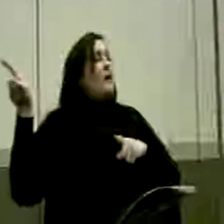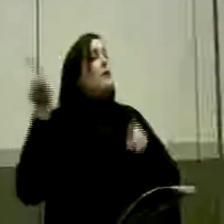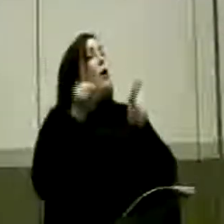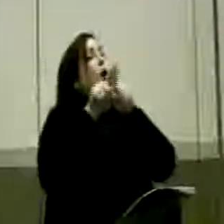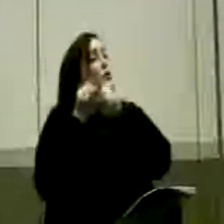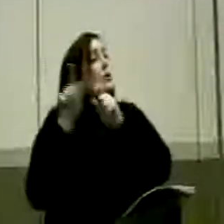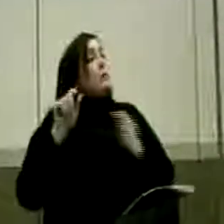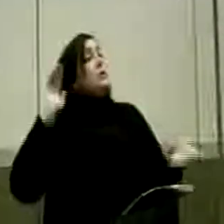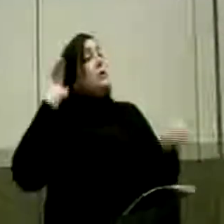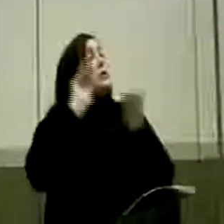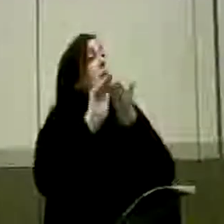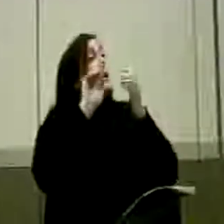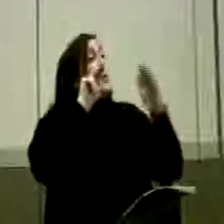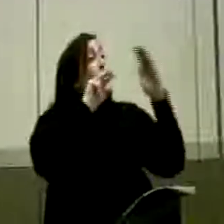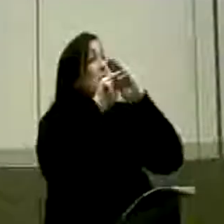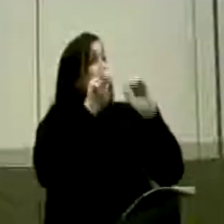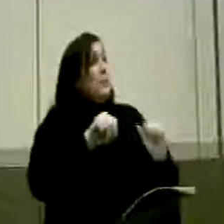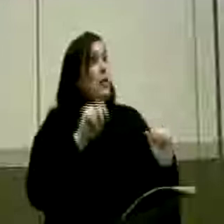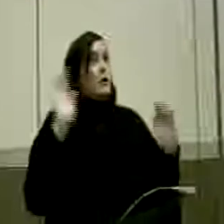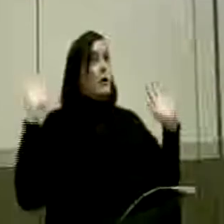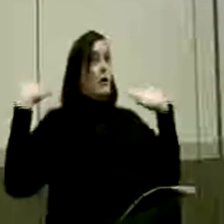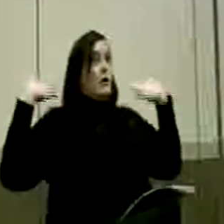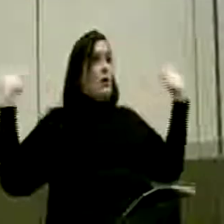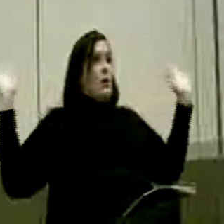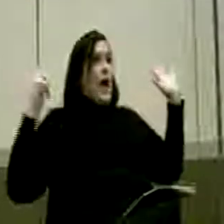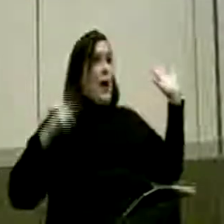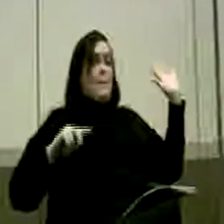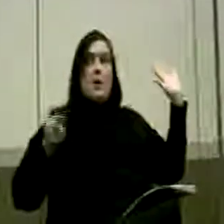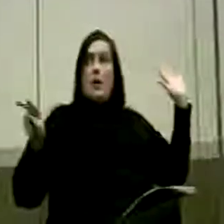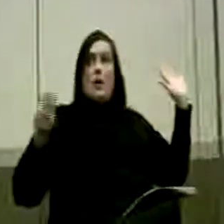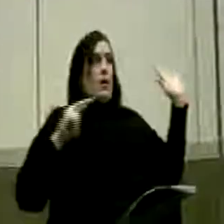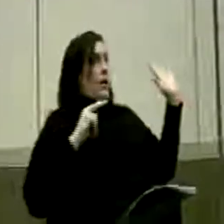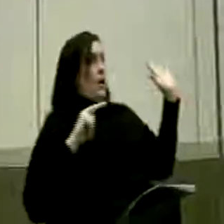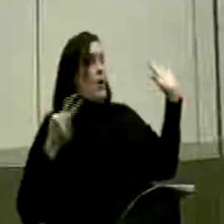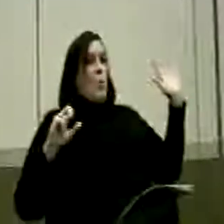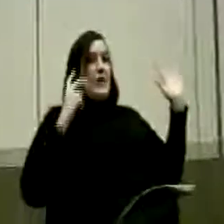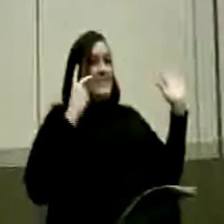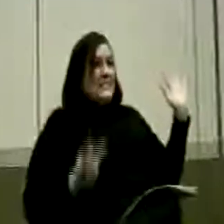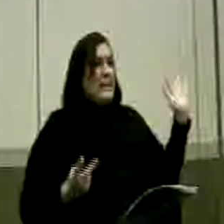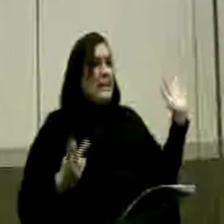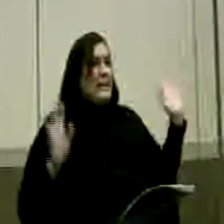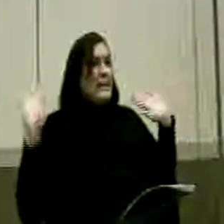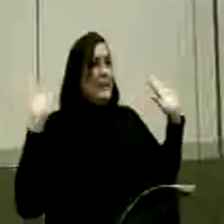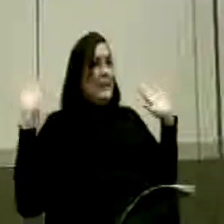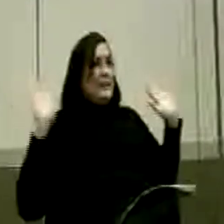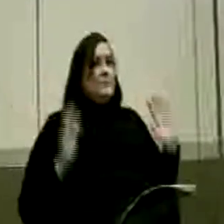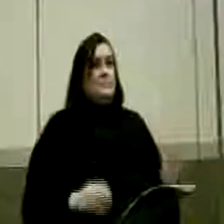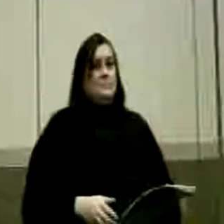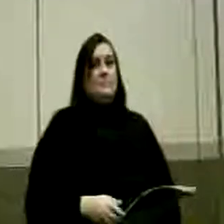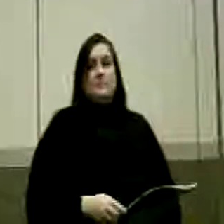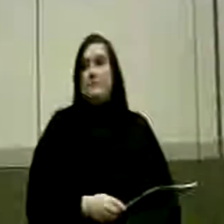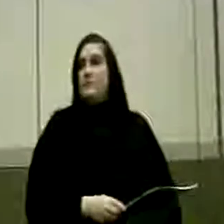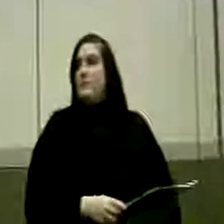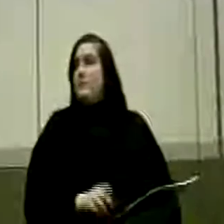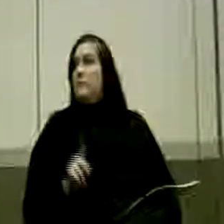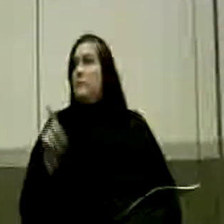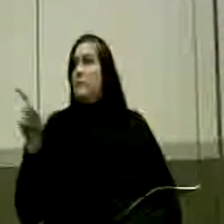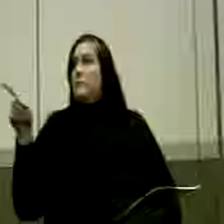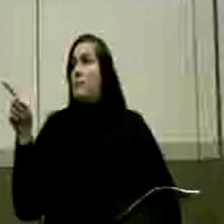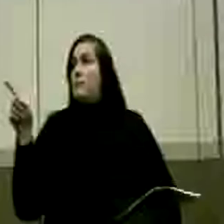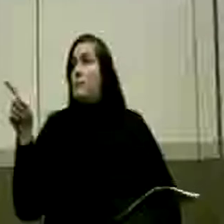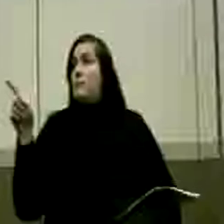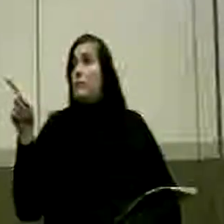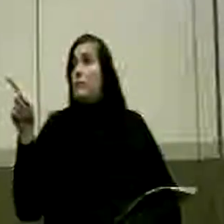also be decreasing the predictability in the visual environment, creating more distractions. Yeah. All the deaf group